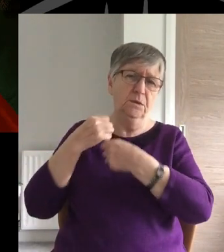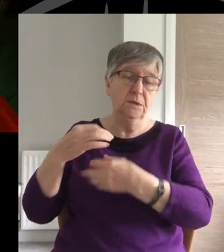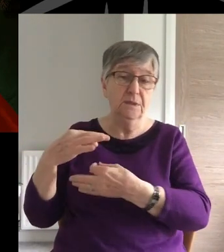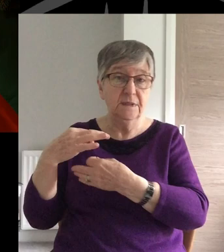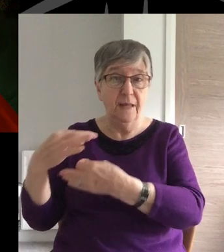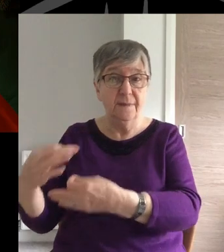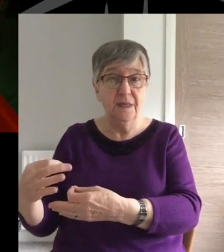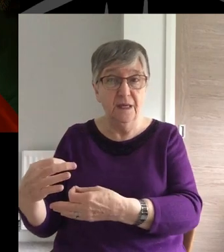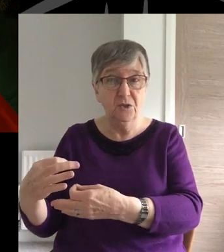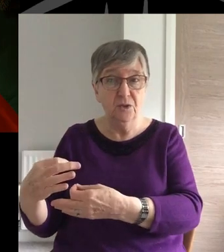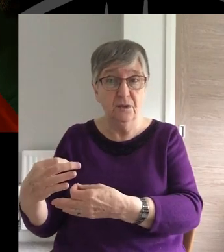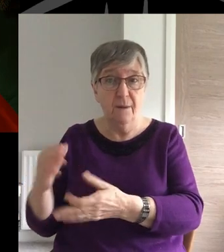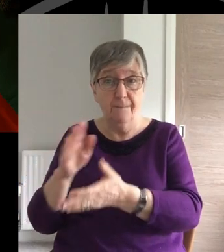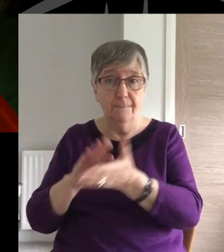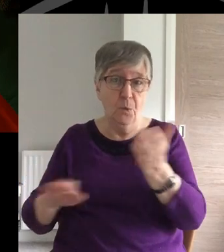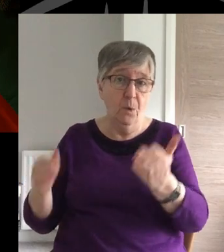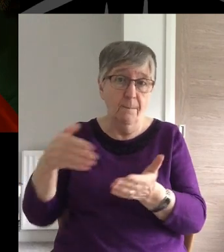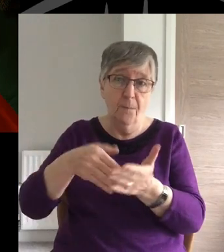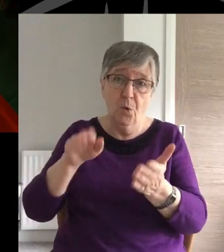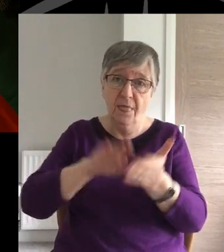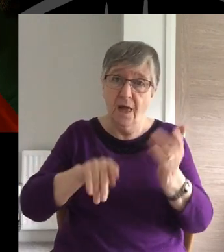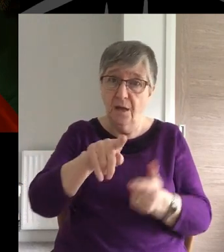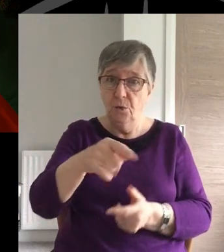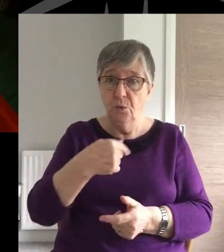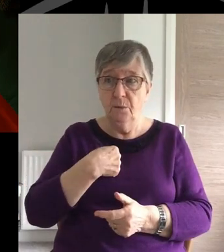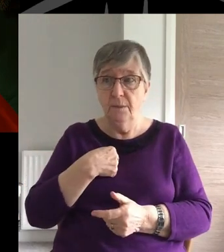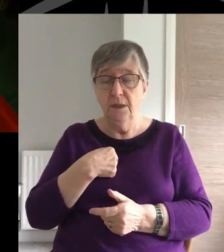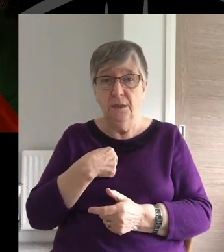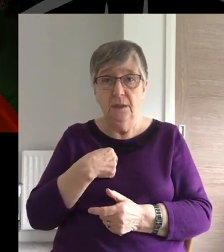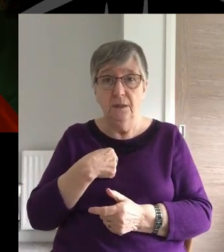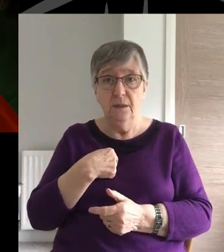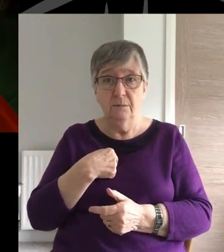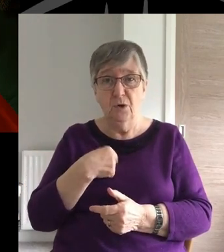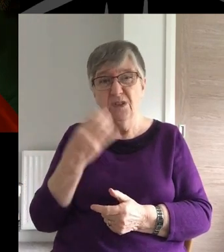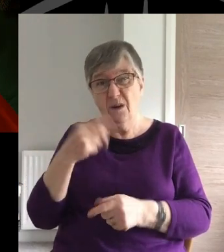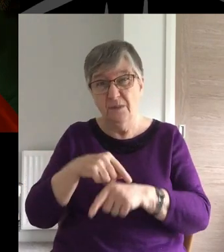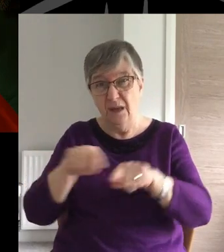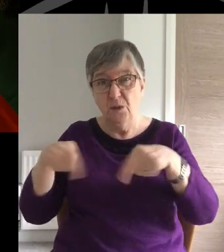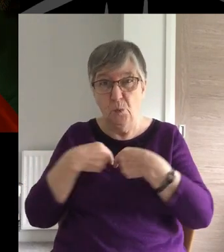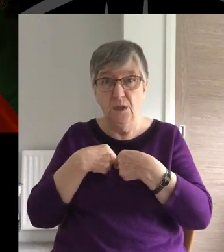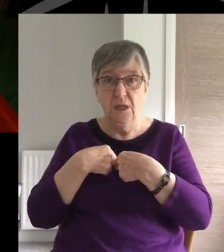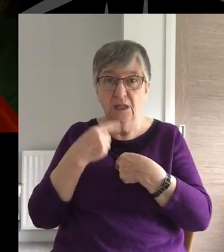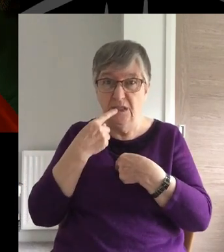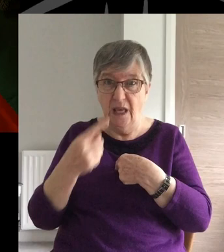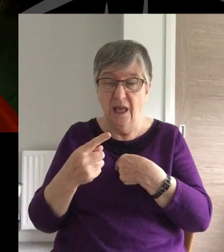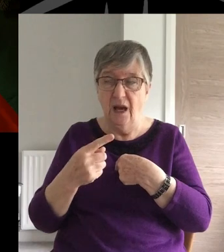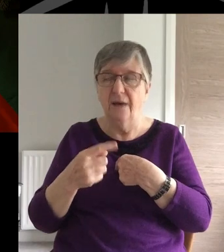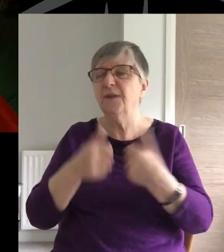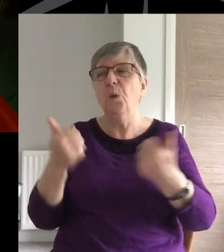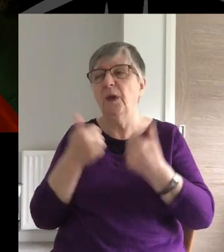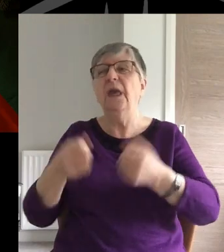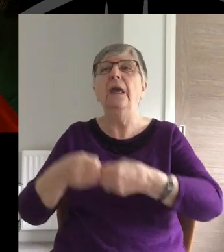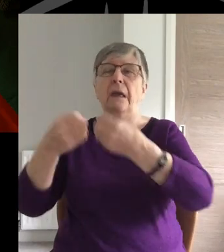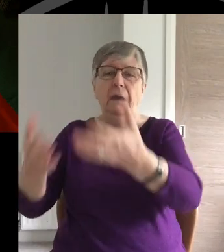fuller force of temptation than you or I have ever felt, because there have been points where we have given in.